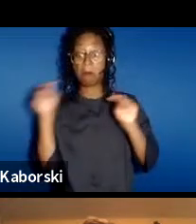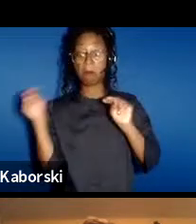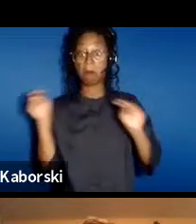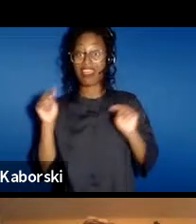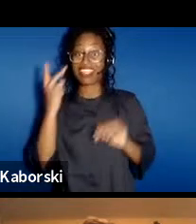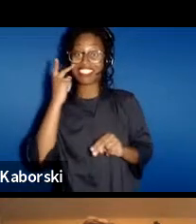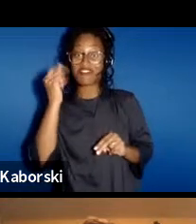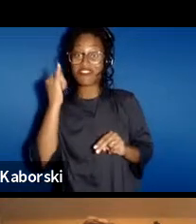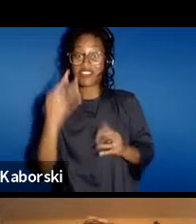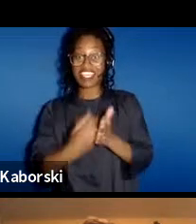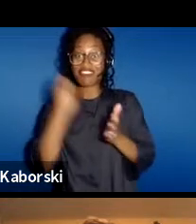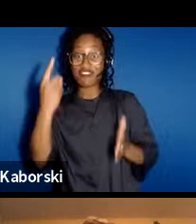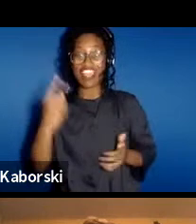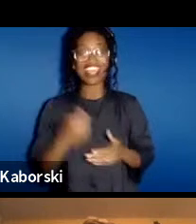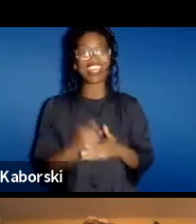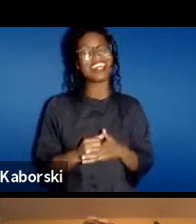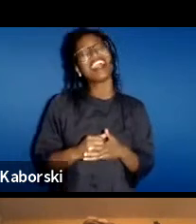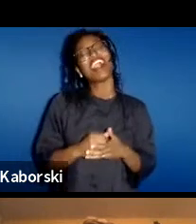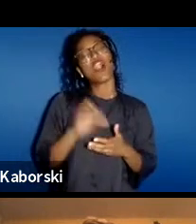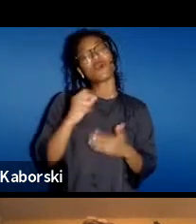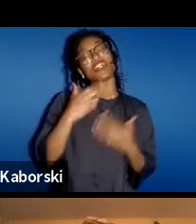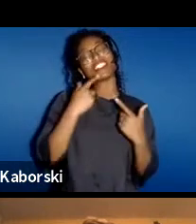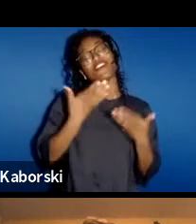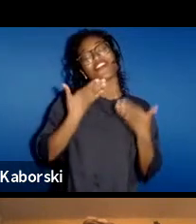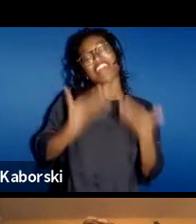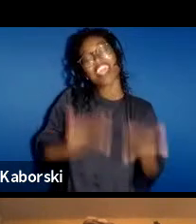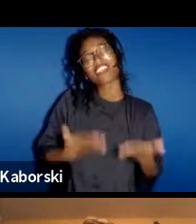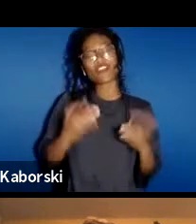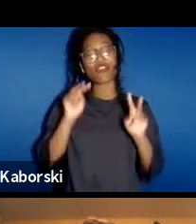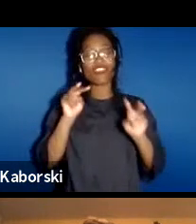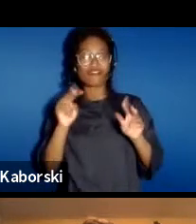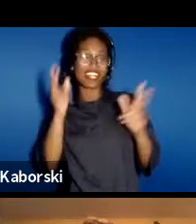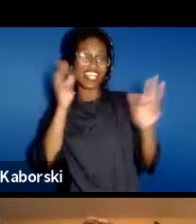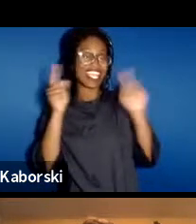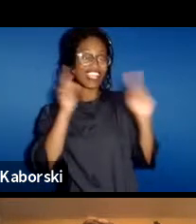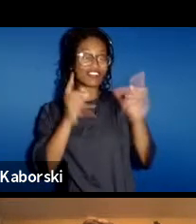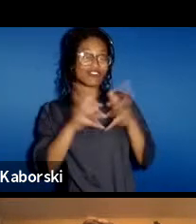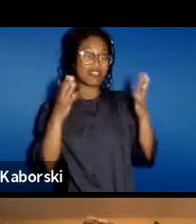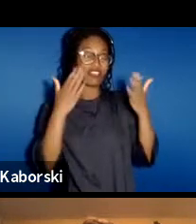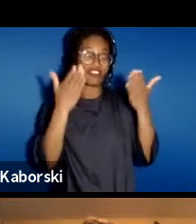wanted to say thanks, and I'm looking forward to hearing all the good stuff tonight.